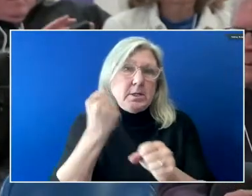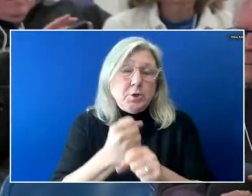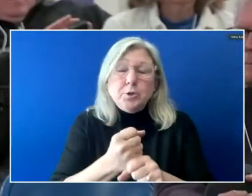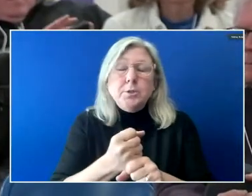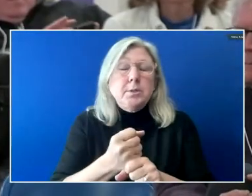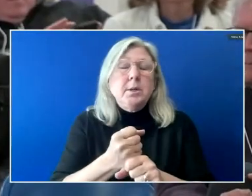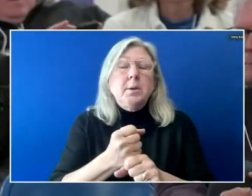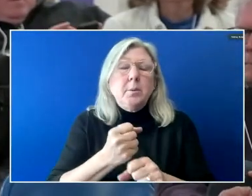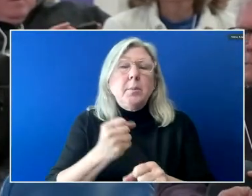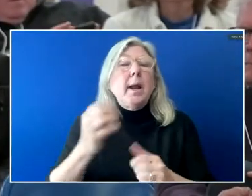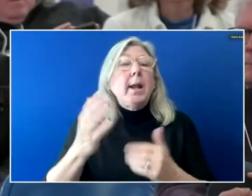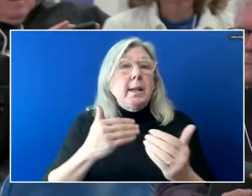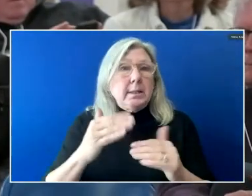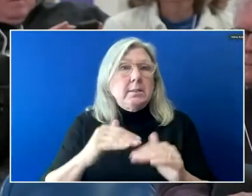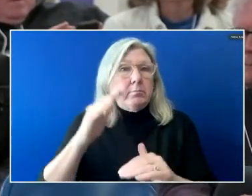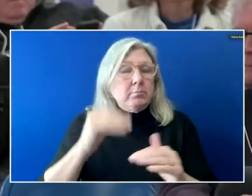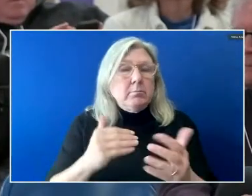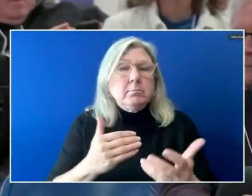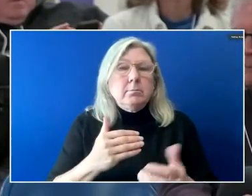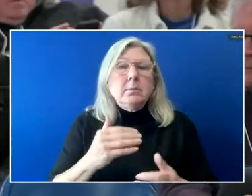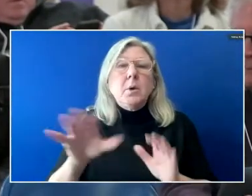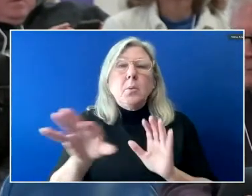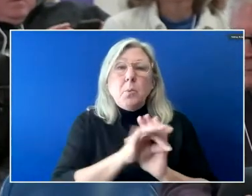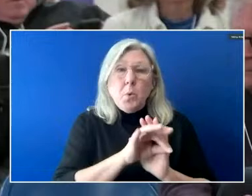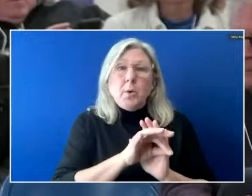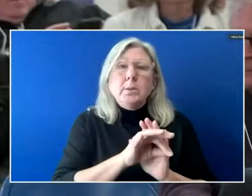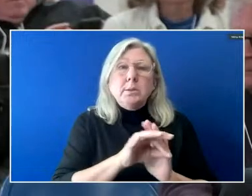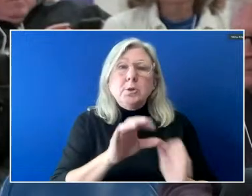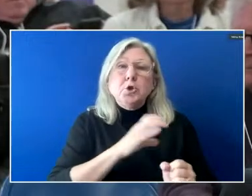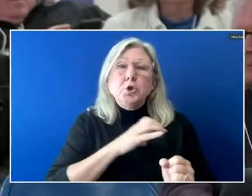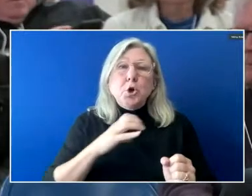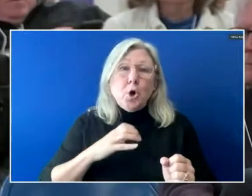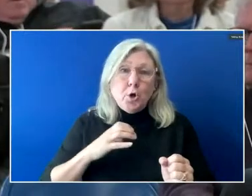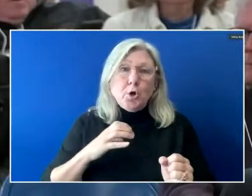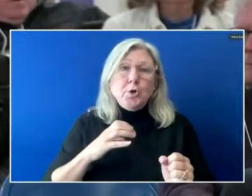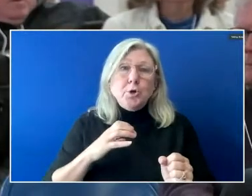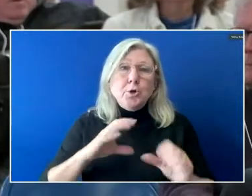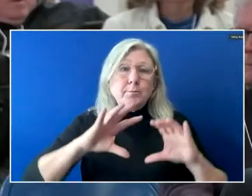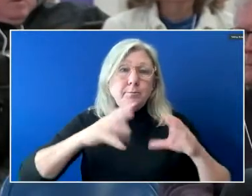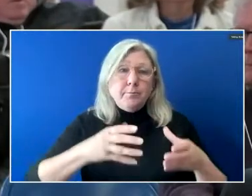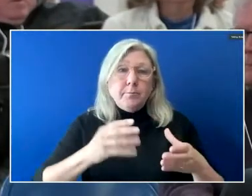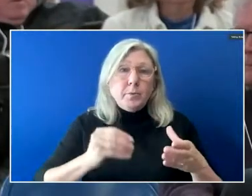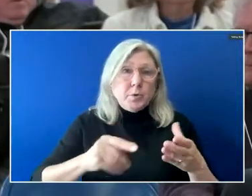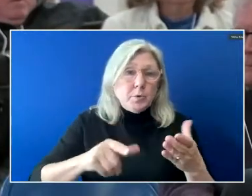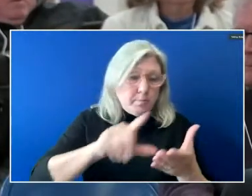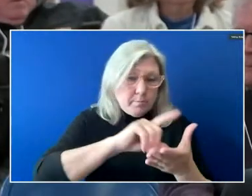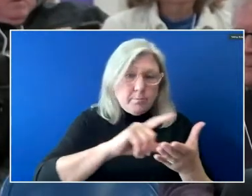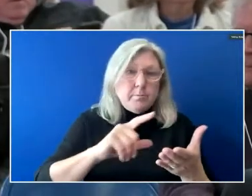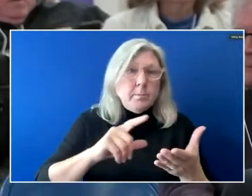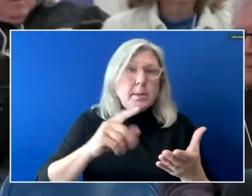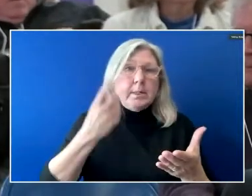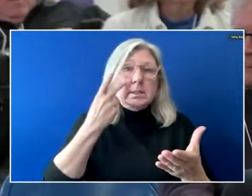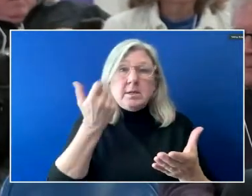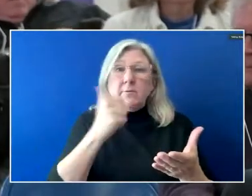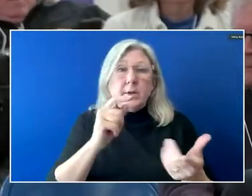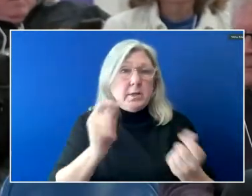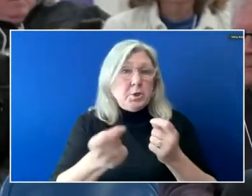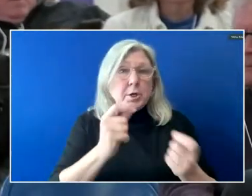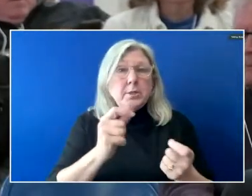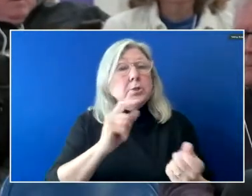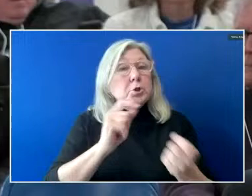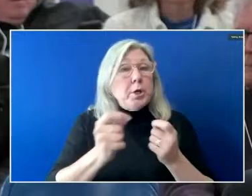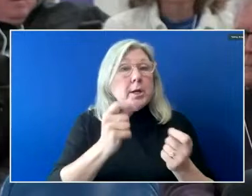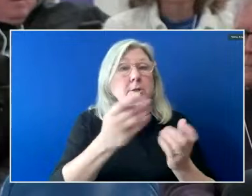uh Charter revision commission to go over and review the charter see if there are any changes the changes ultimately come to